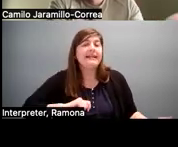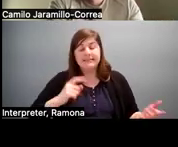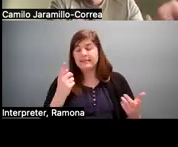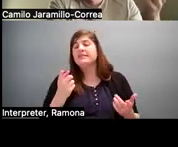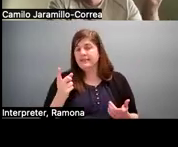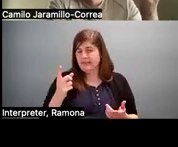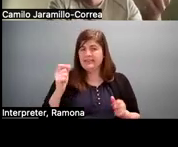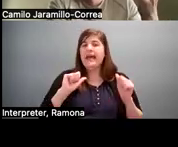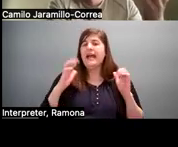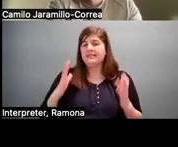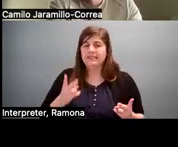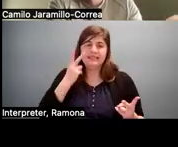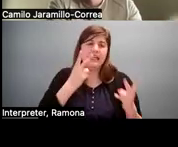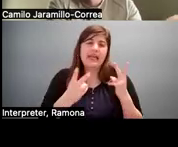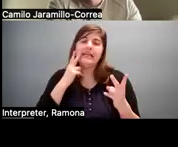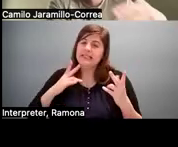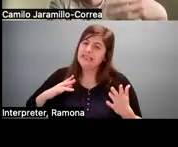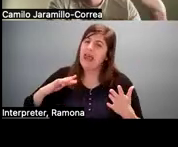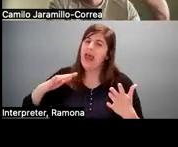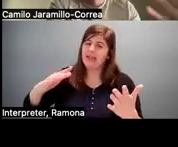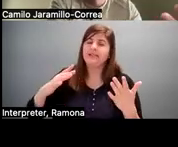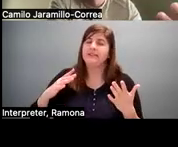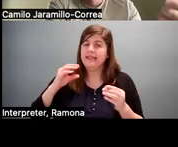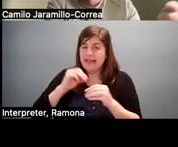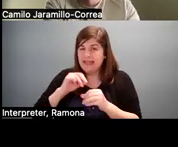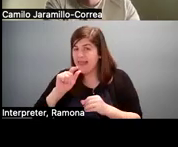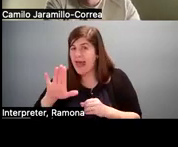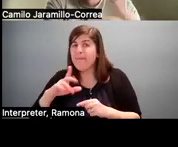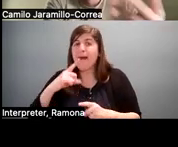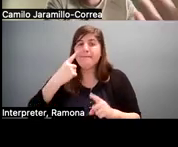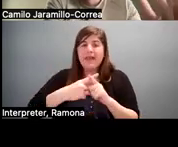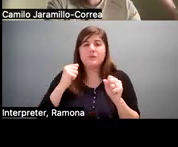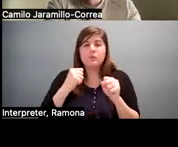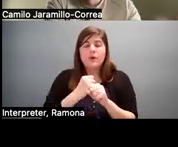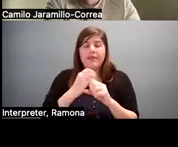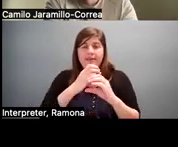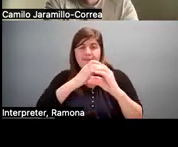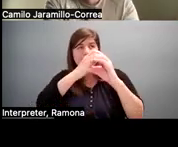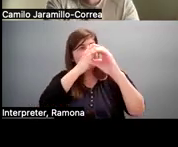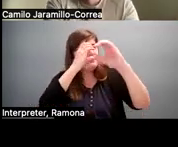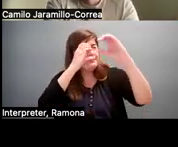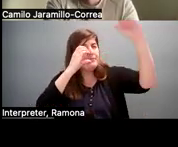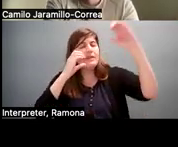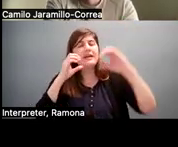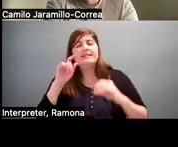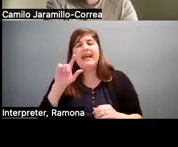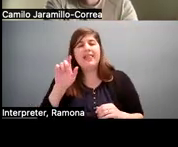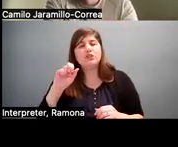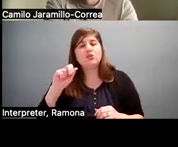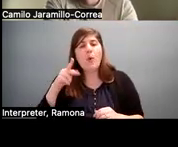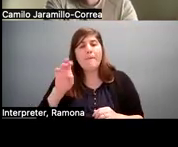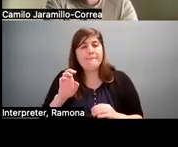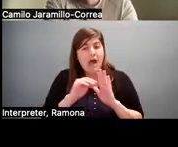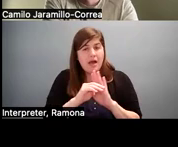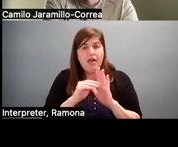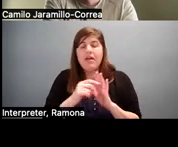have seen and scientists study in the lab and also study using telescopes and models. And so here I have a